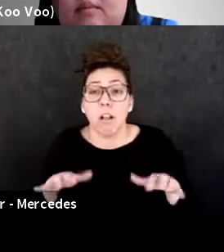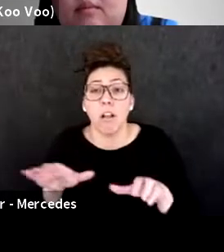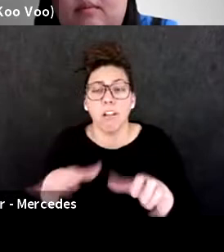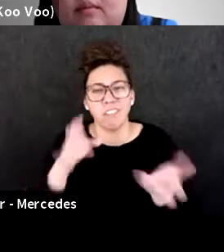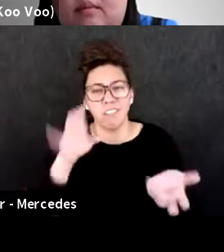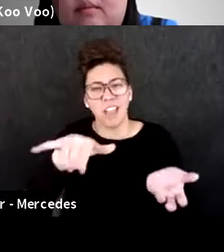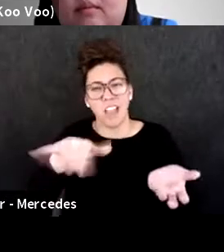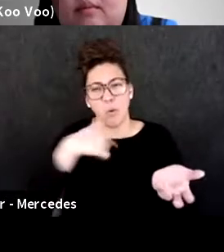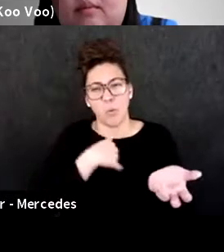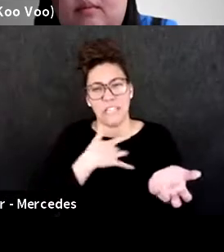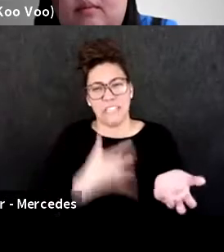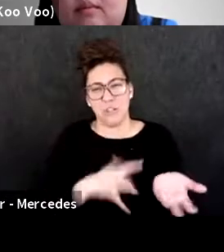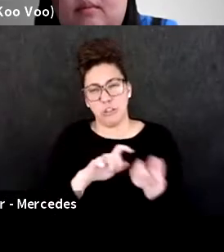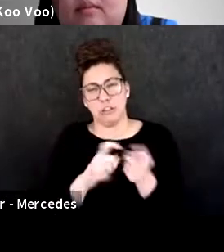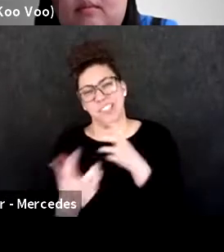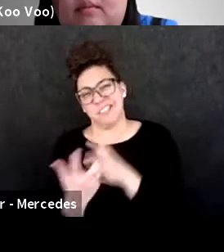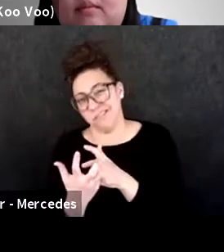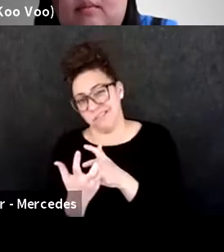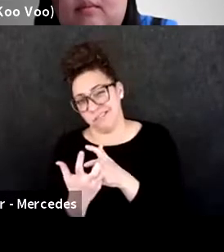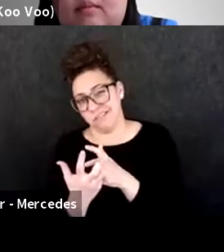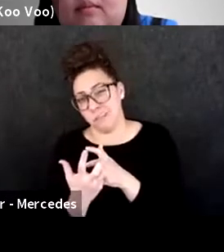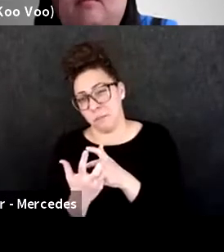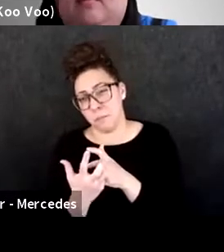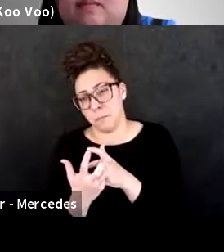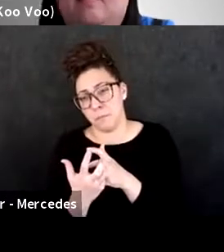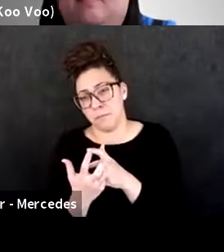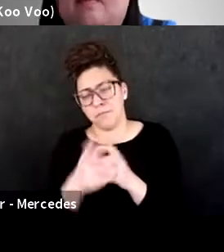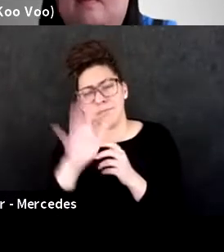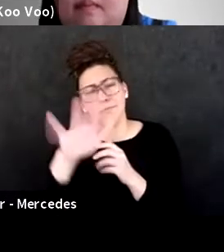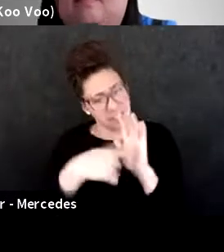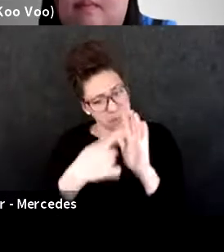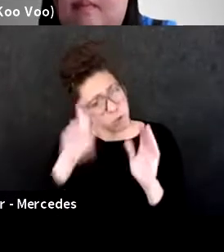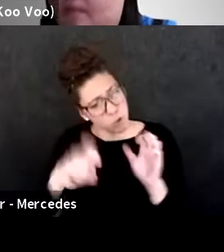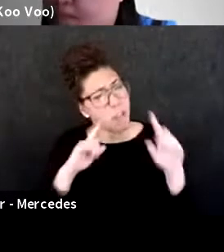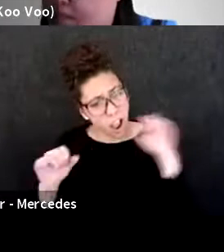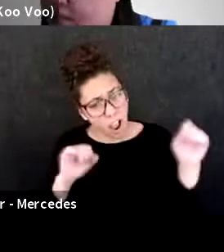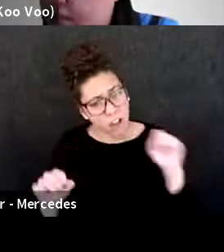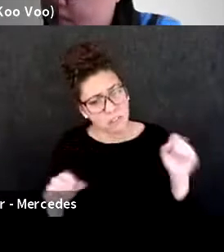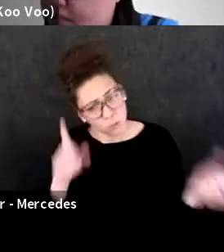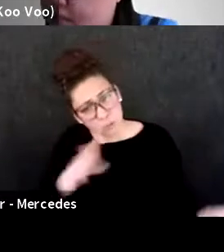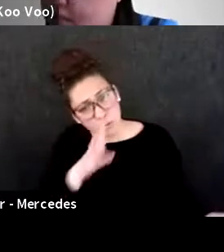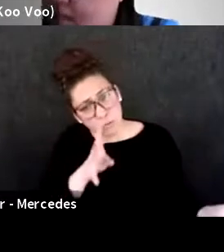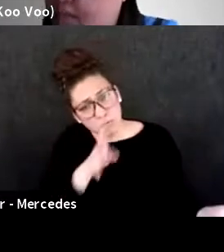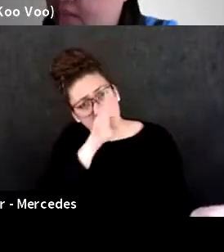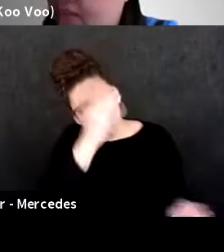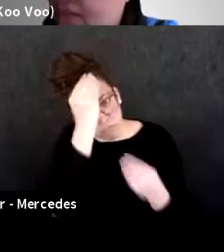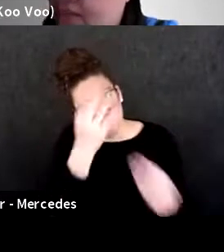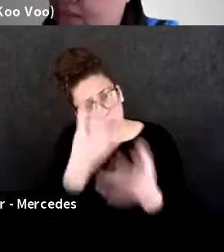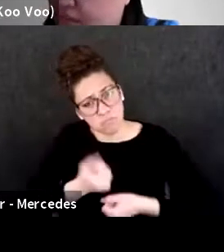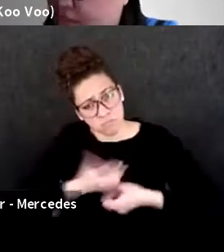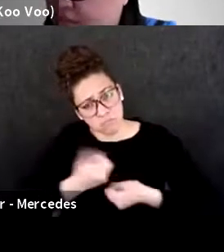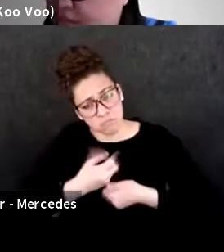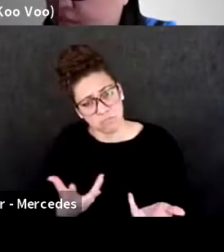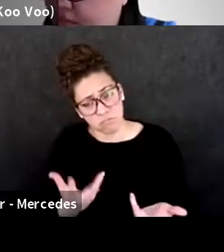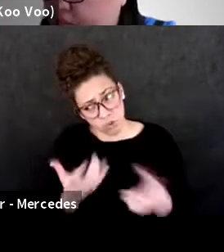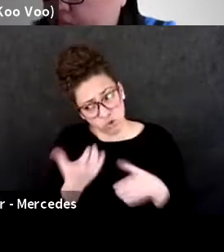think Lee hit the chord on is just be loud. Sometimes you do need to be loud, you need to be vocal, and trust that your background, your